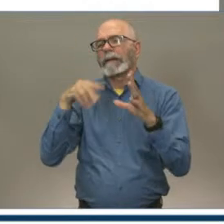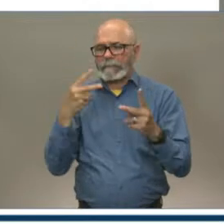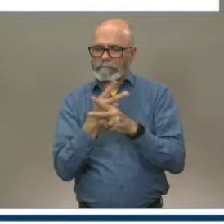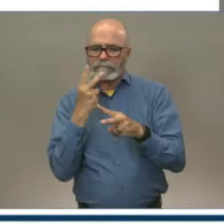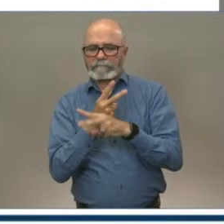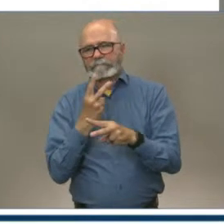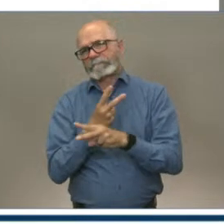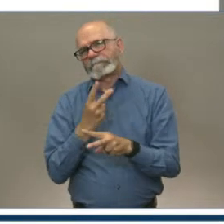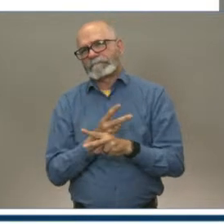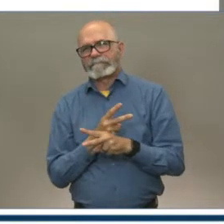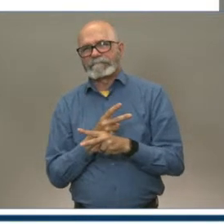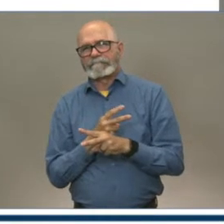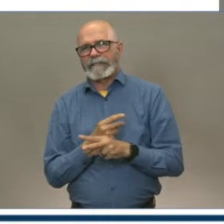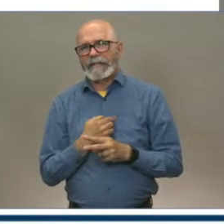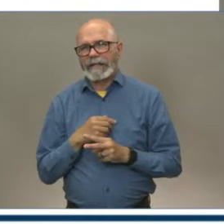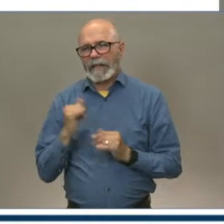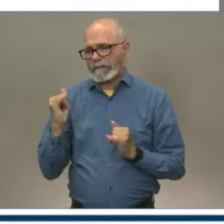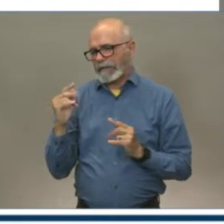of a severe,